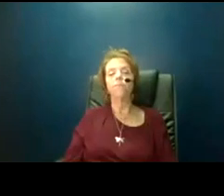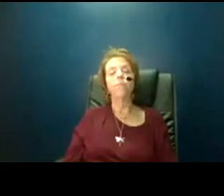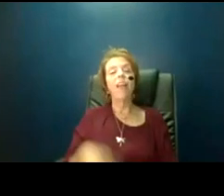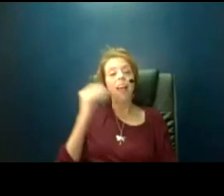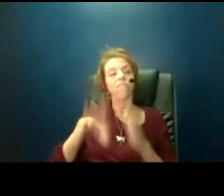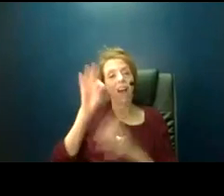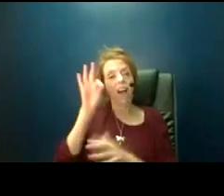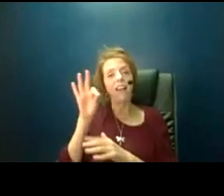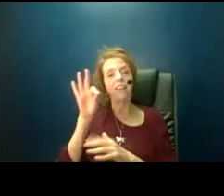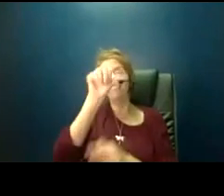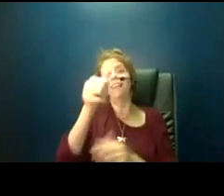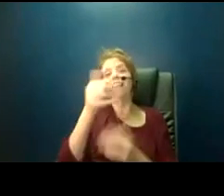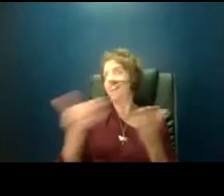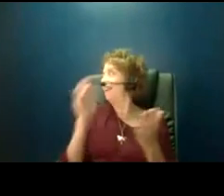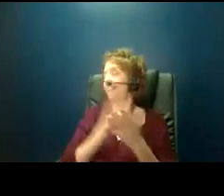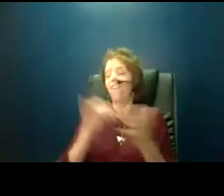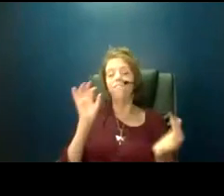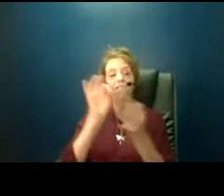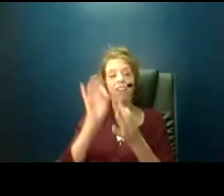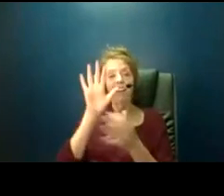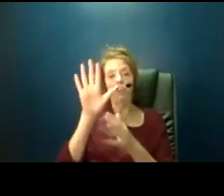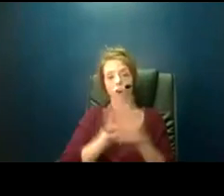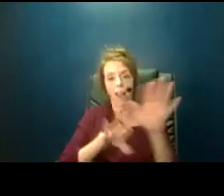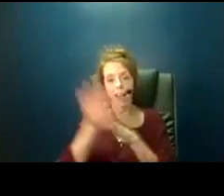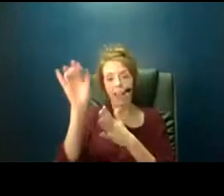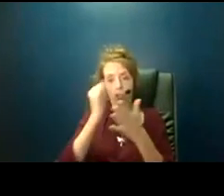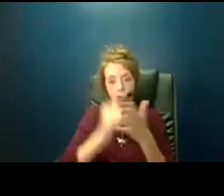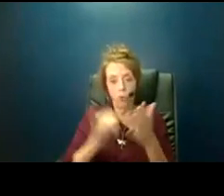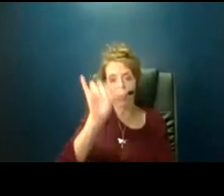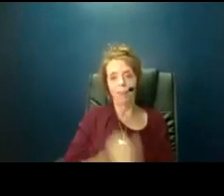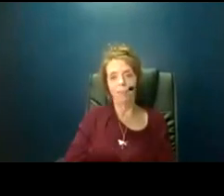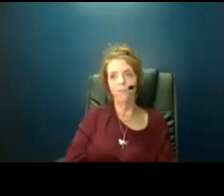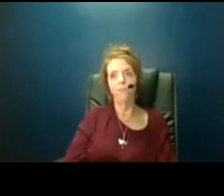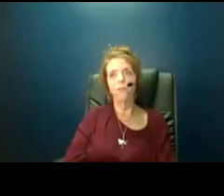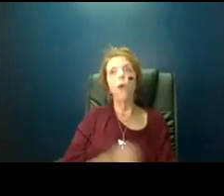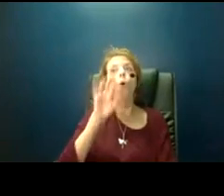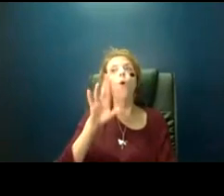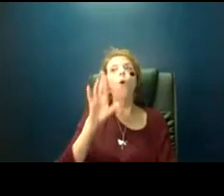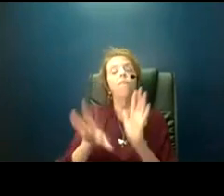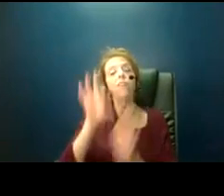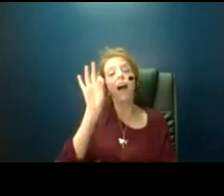find 10 things that fit in your hand and sketch those, or find,